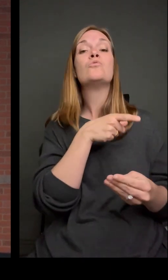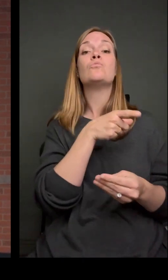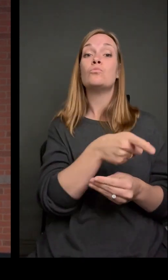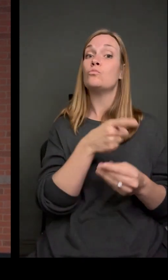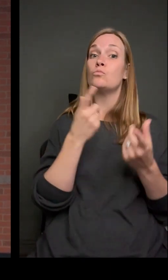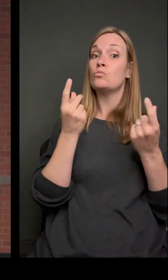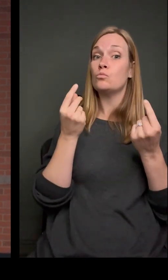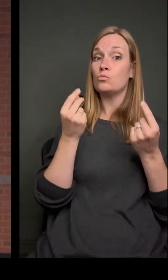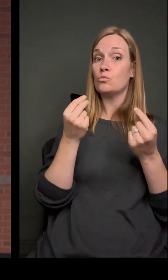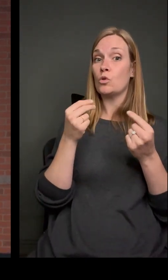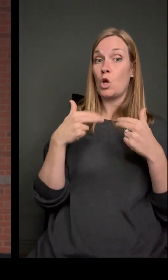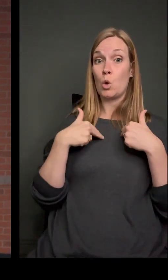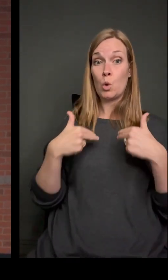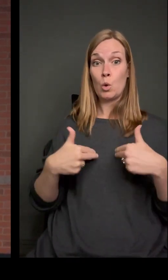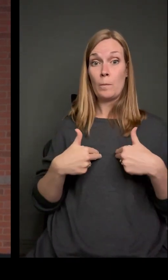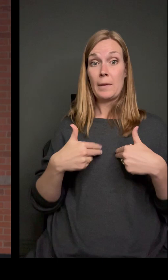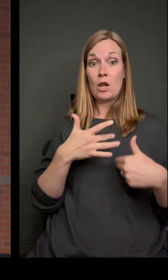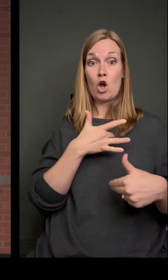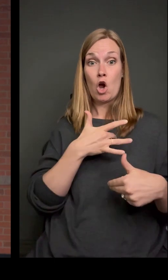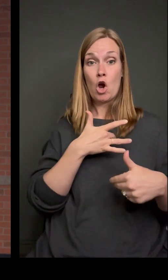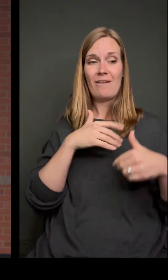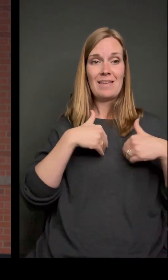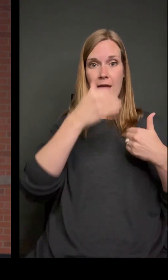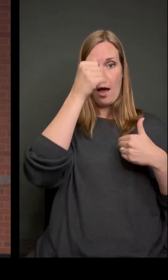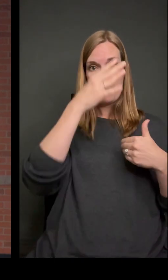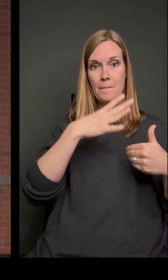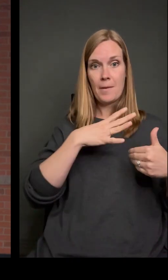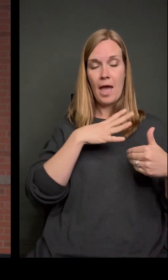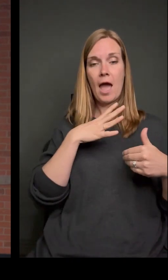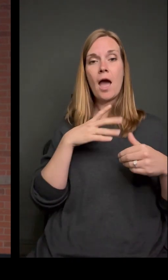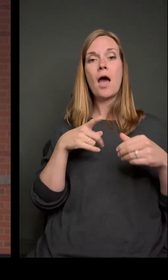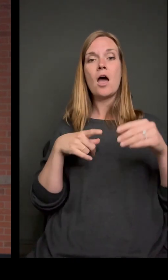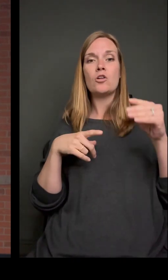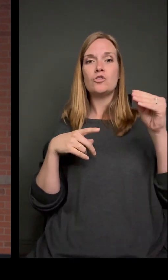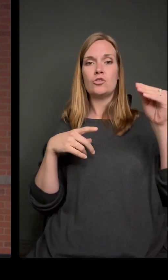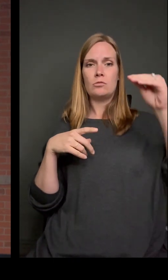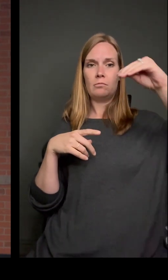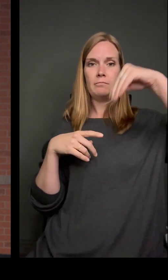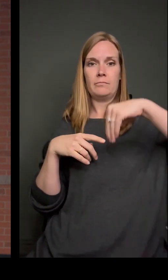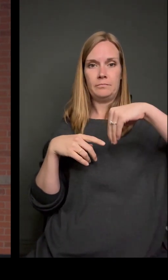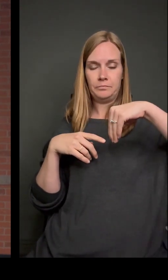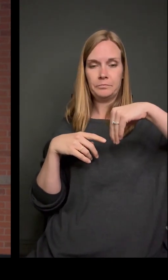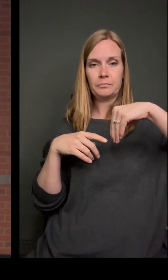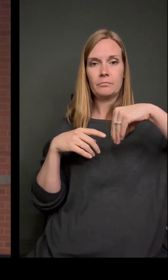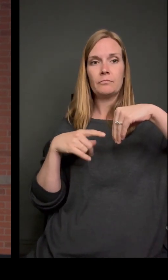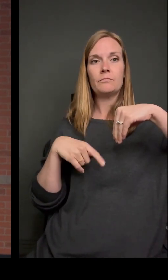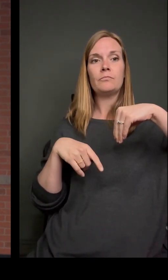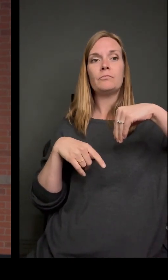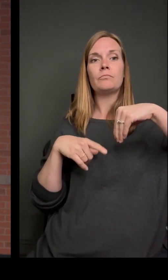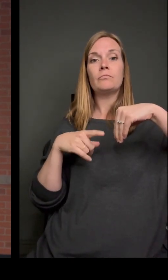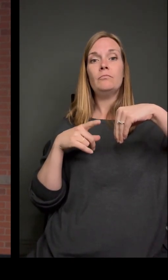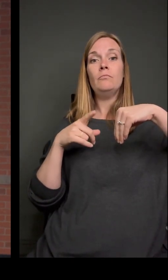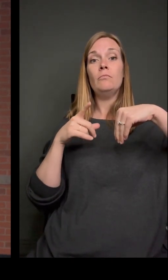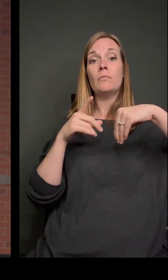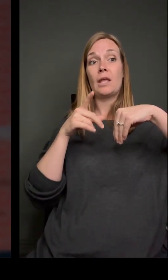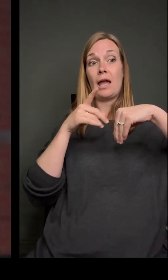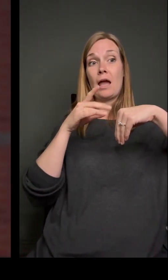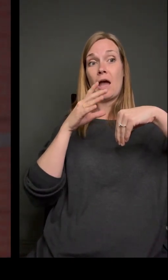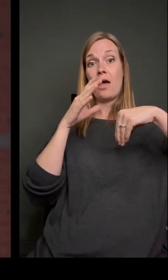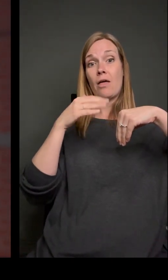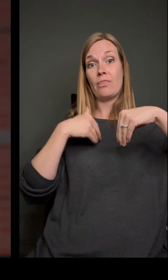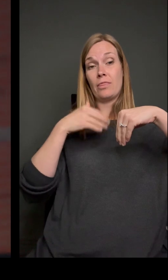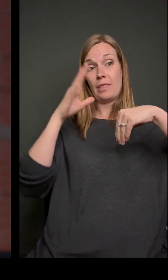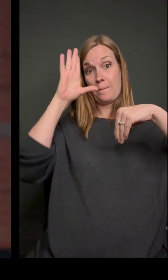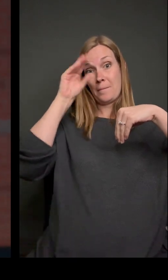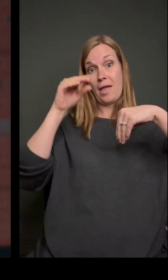by taking a human heart, the heart of a young man, which she placed on one side of the miser's heart. Then she took another human heart, but this time the